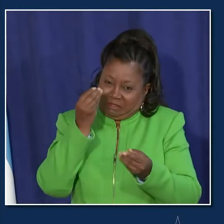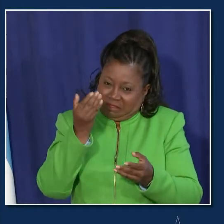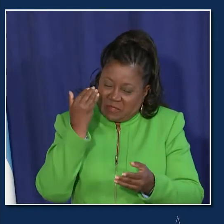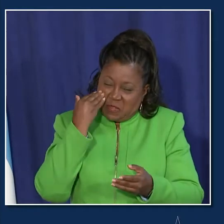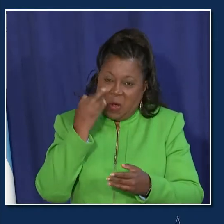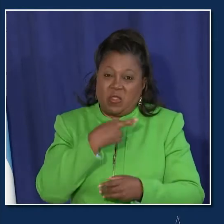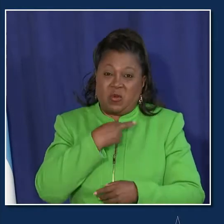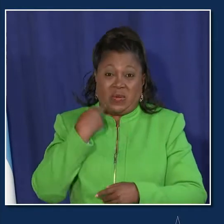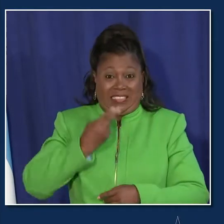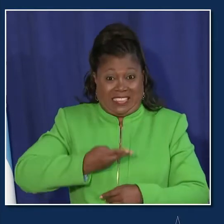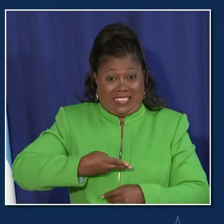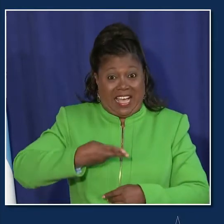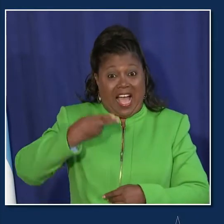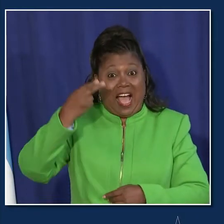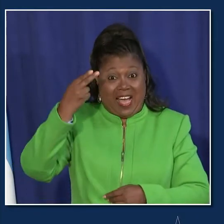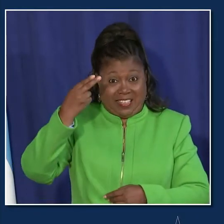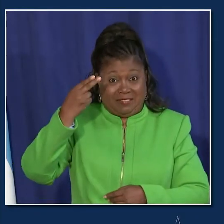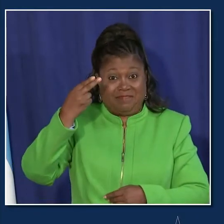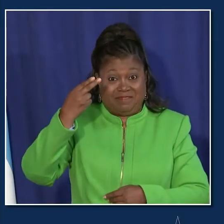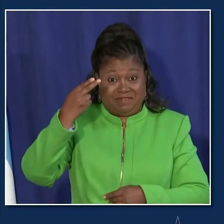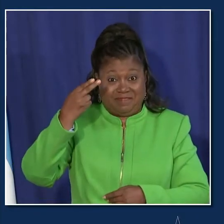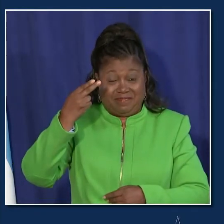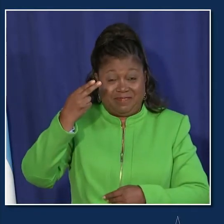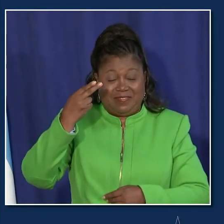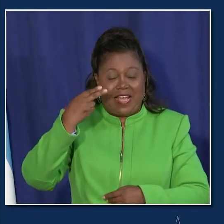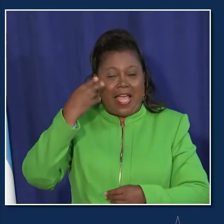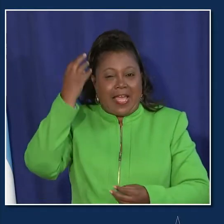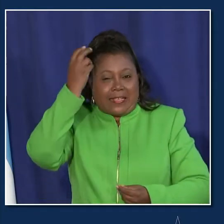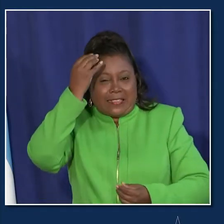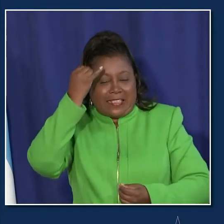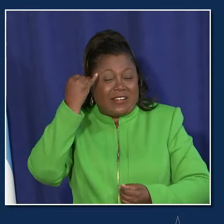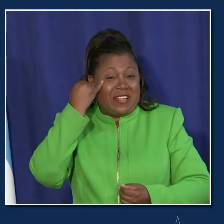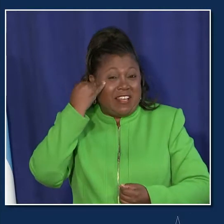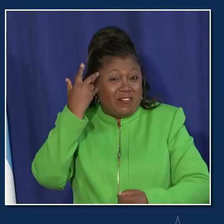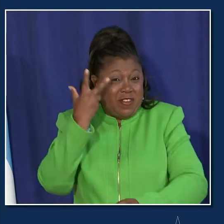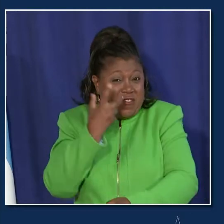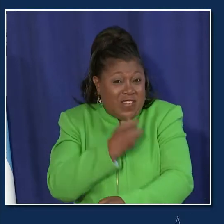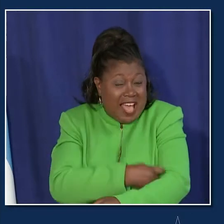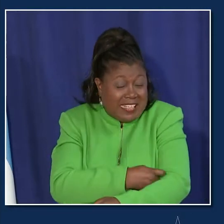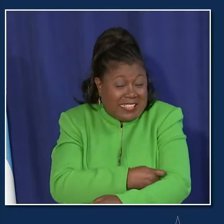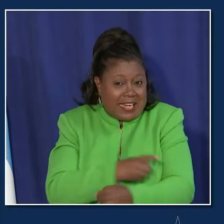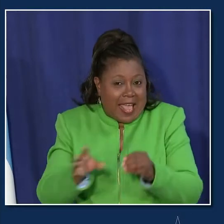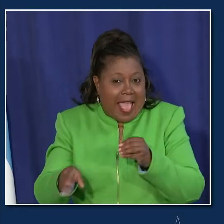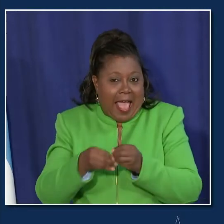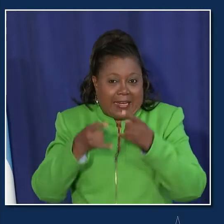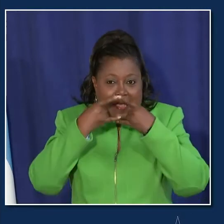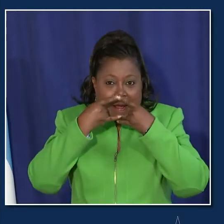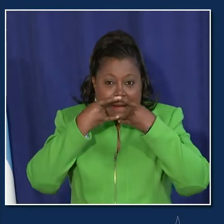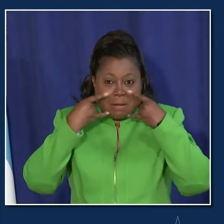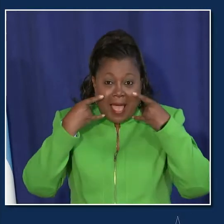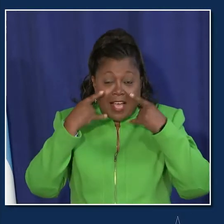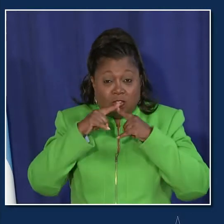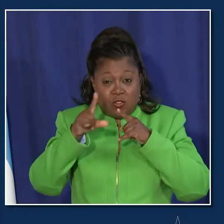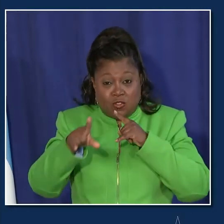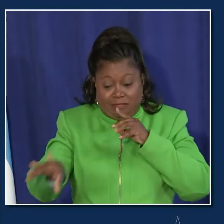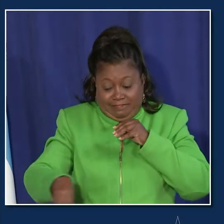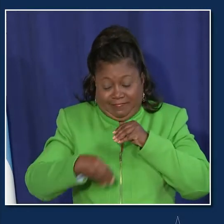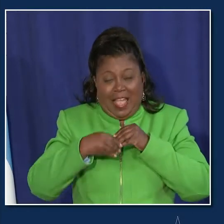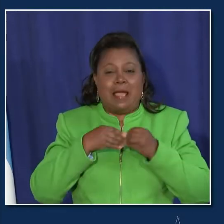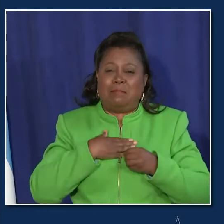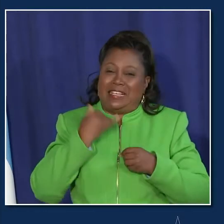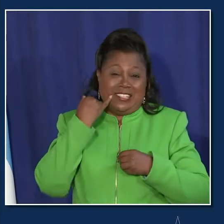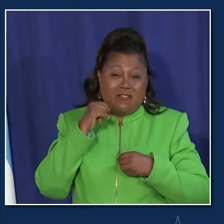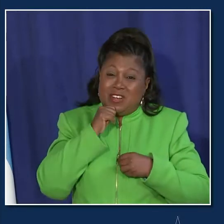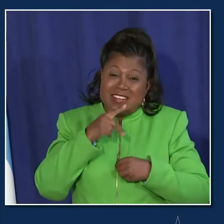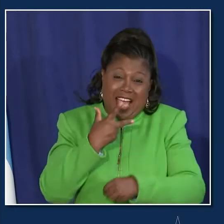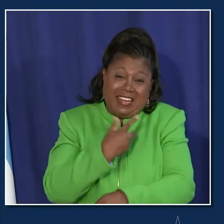the risk is high. And consider, even if you're vaccinated, adding masks to your repertoire. And please, if you're